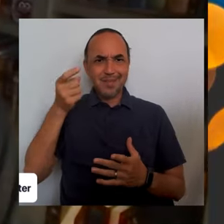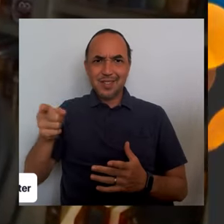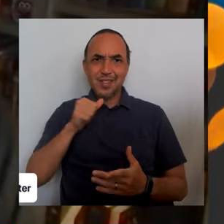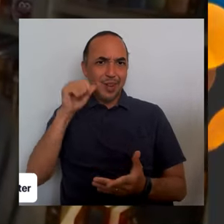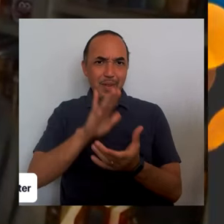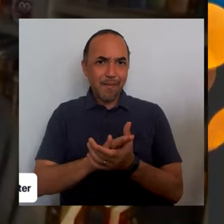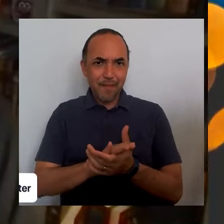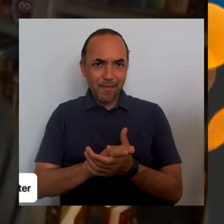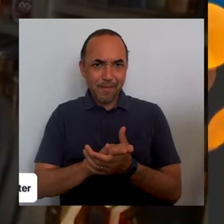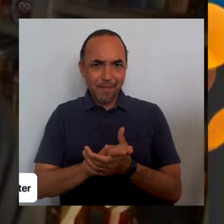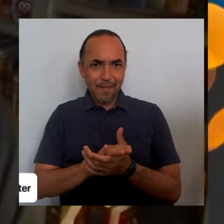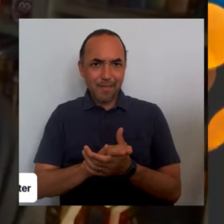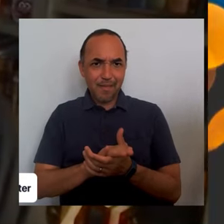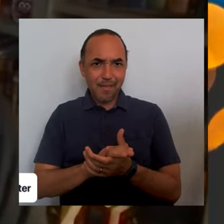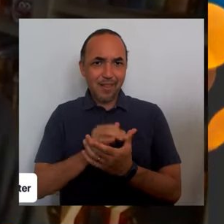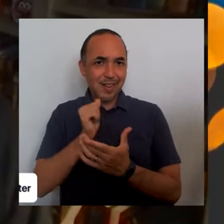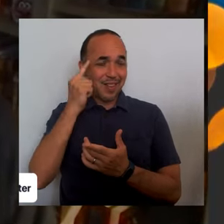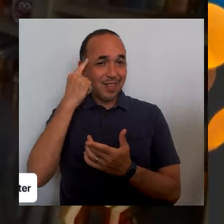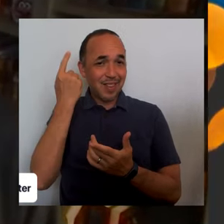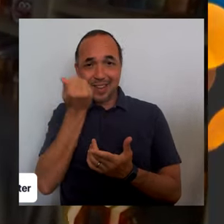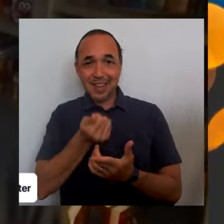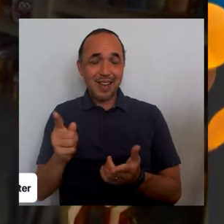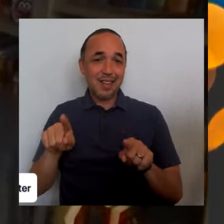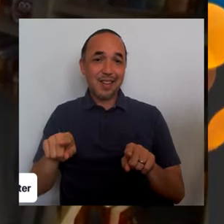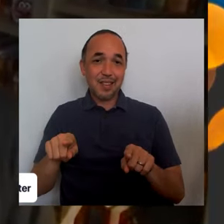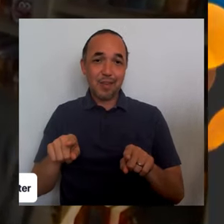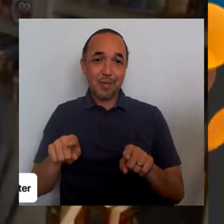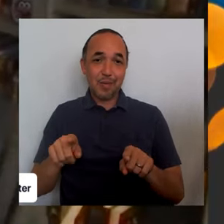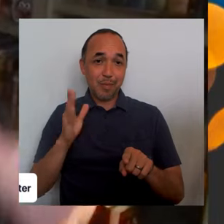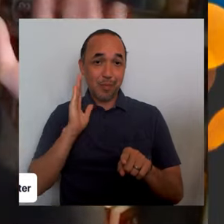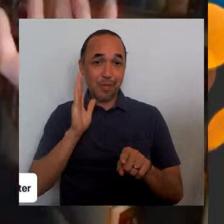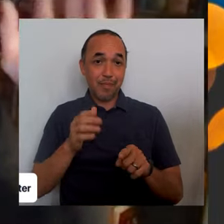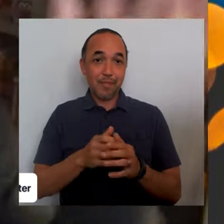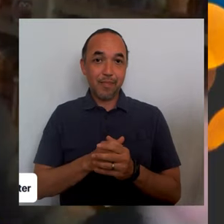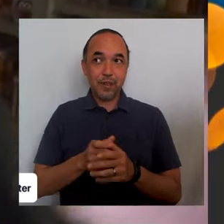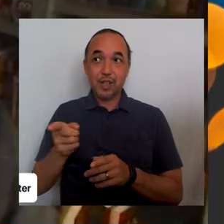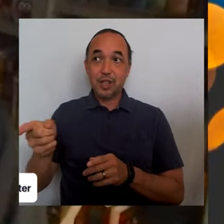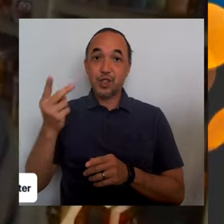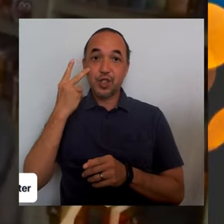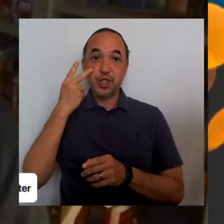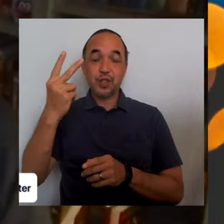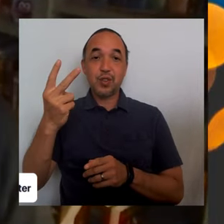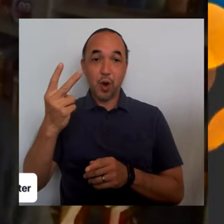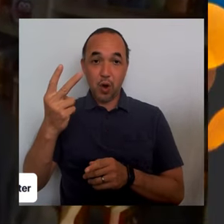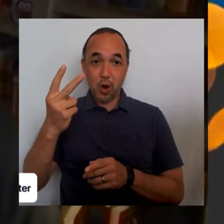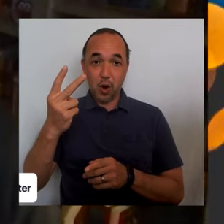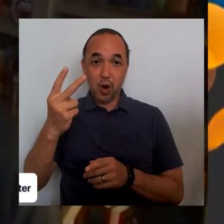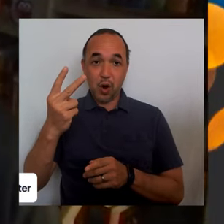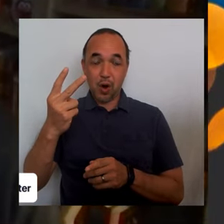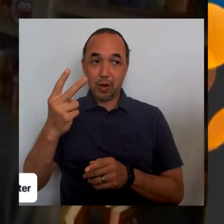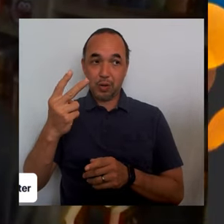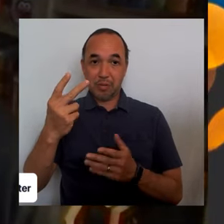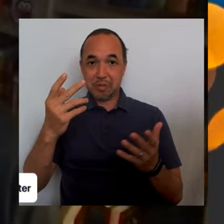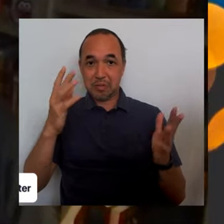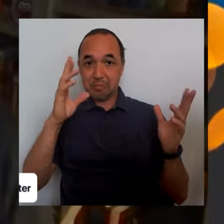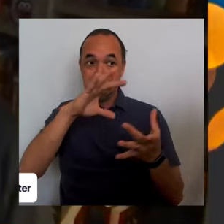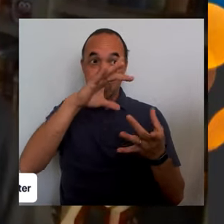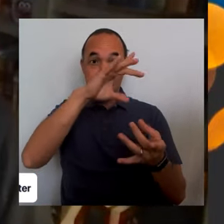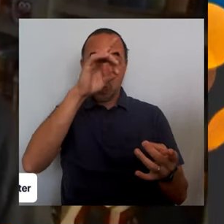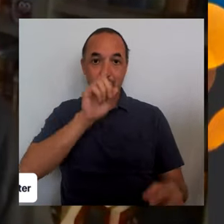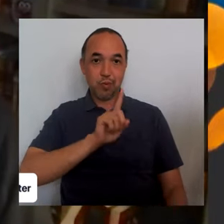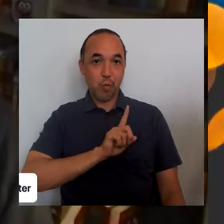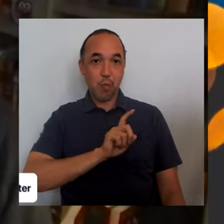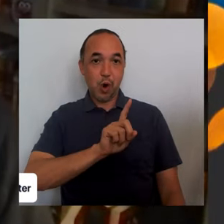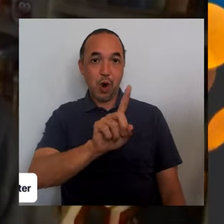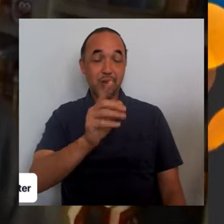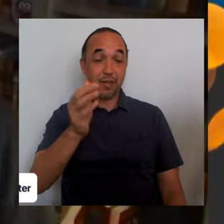experience. She saw a figure walking in the backyard, and she